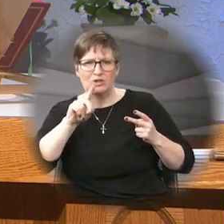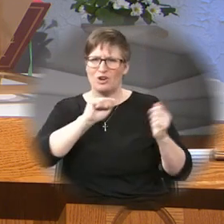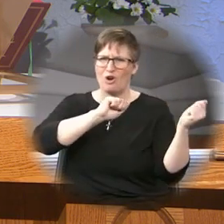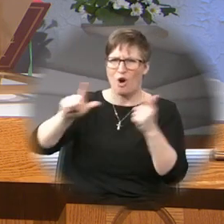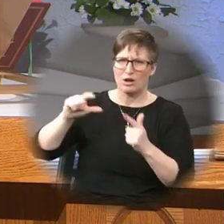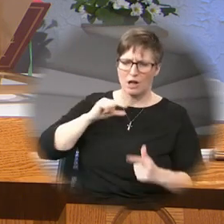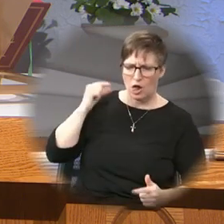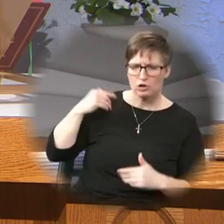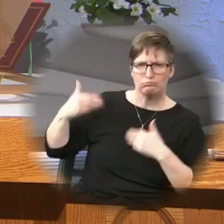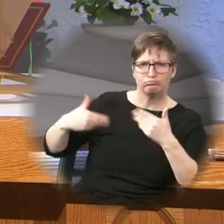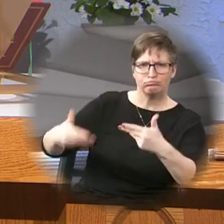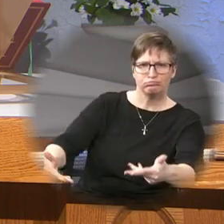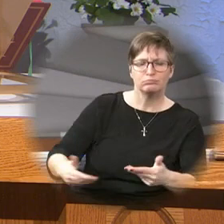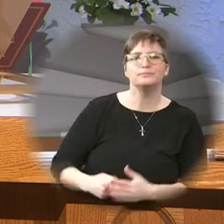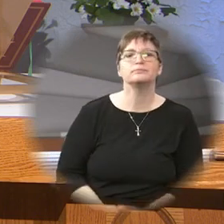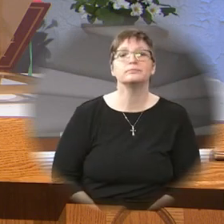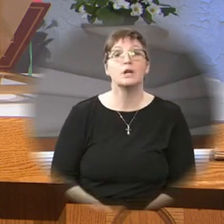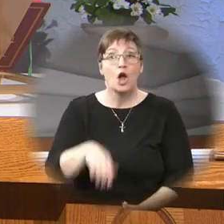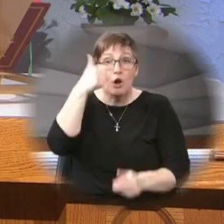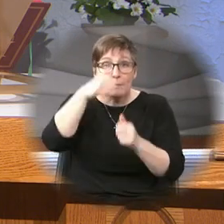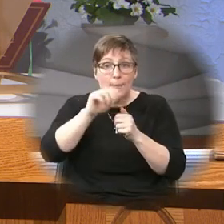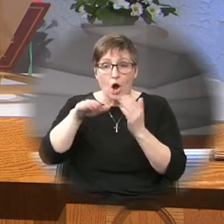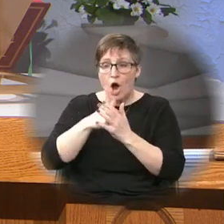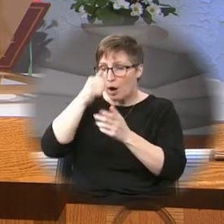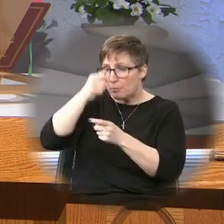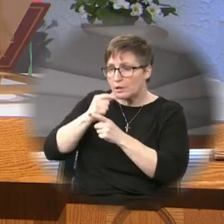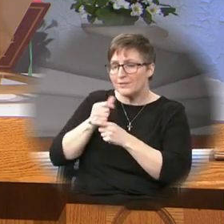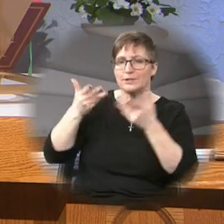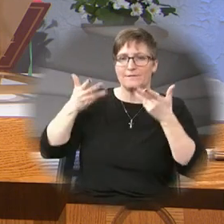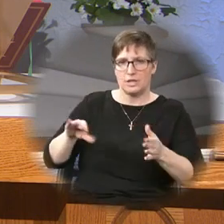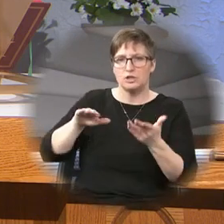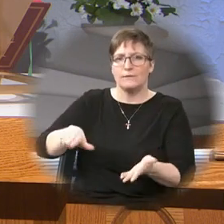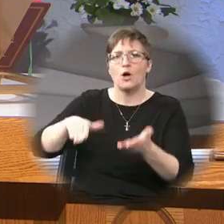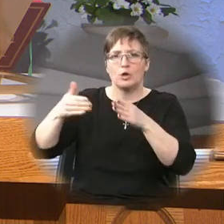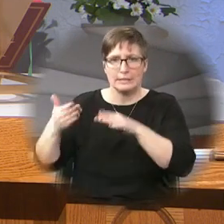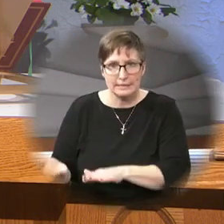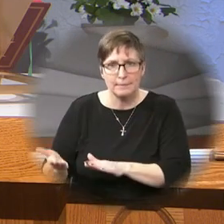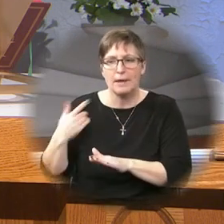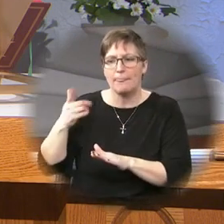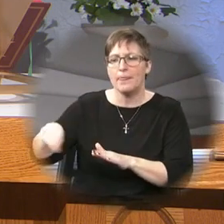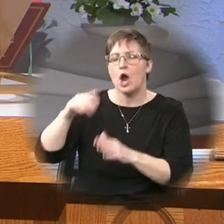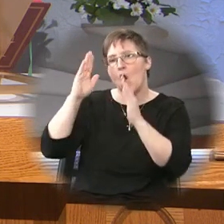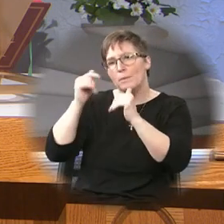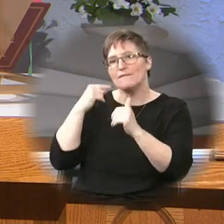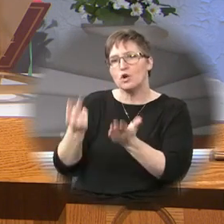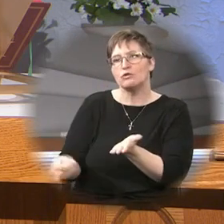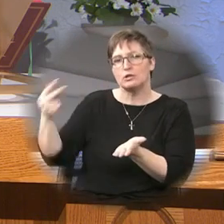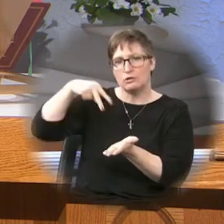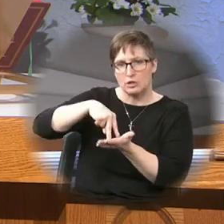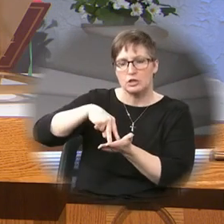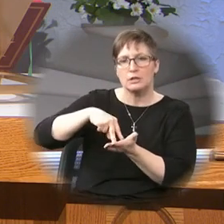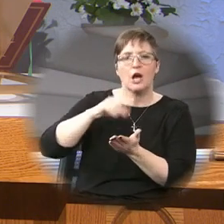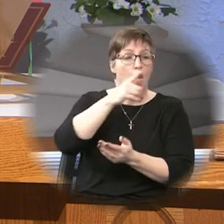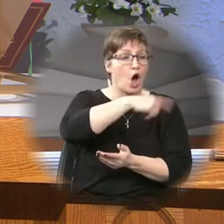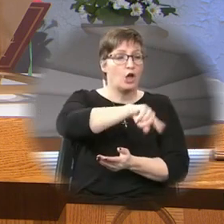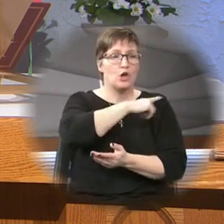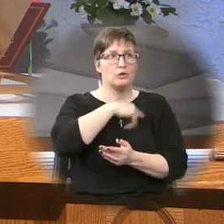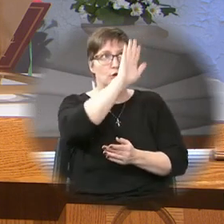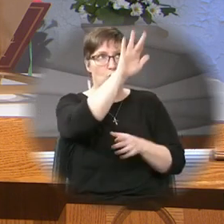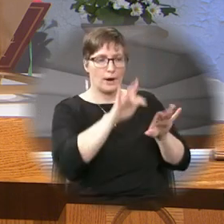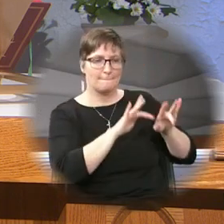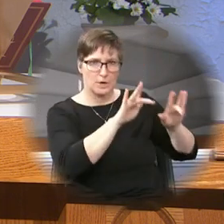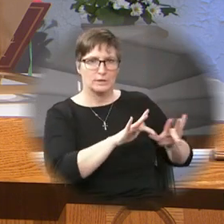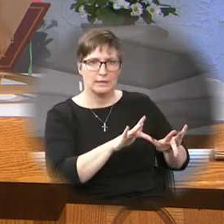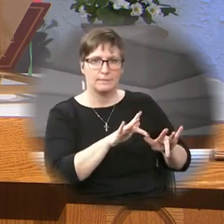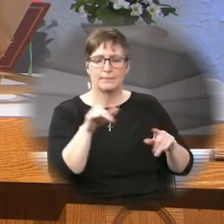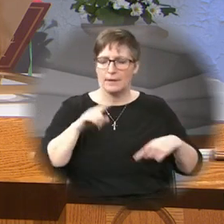clergy. Remember also our brothers and sisters who have fallen asleep in the hope of the resurrection, and all who have died in